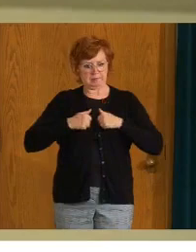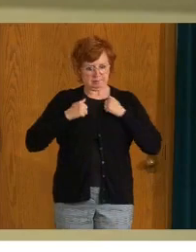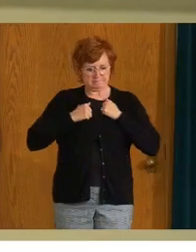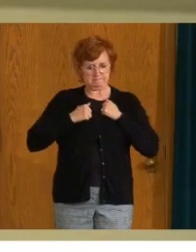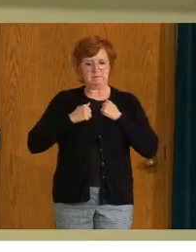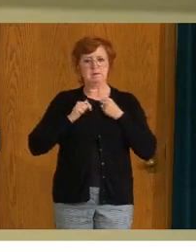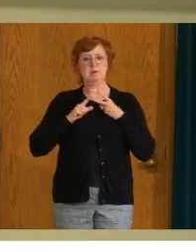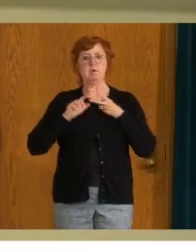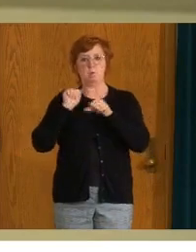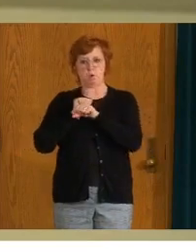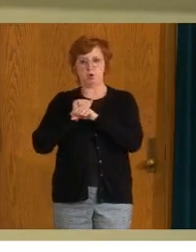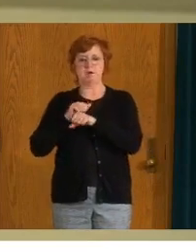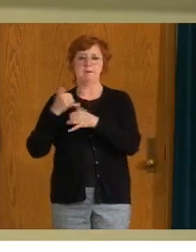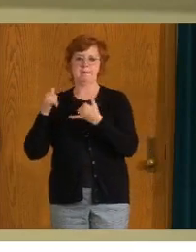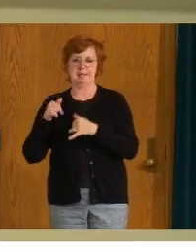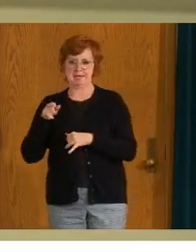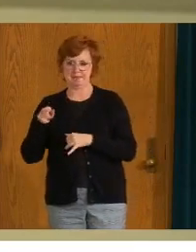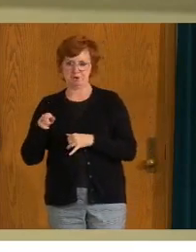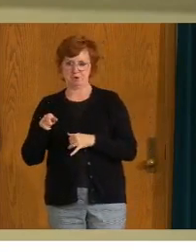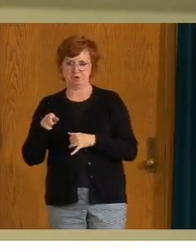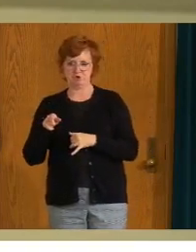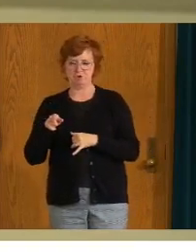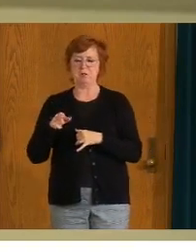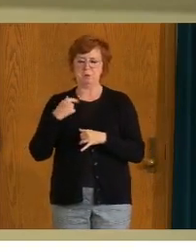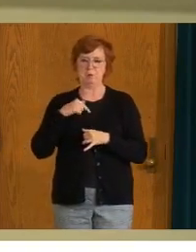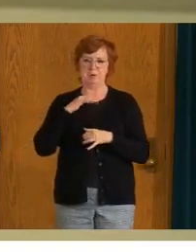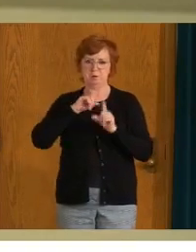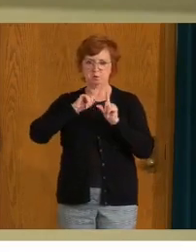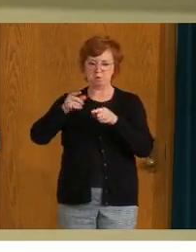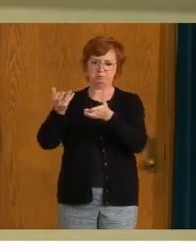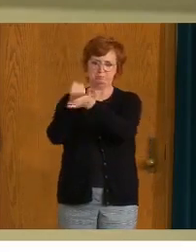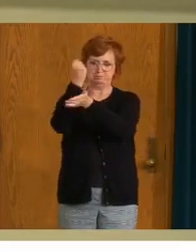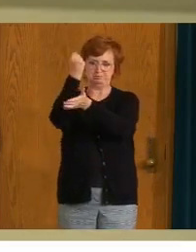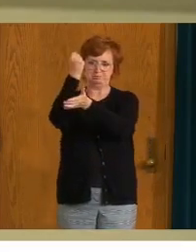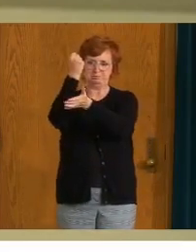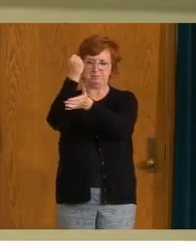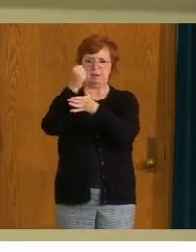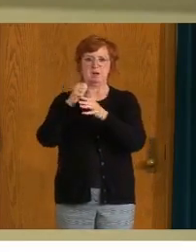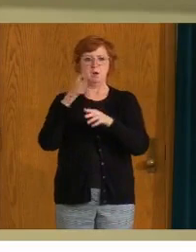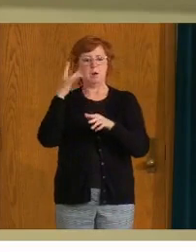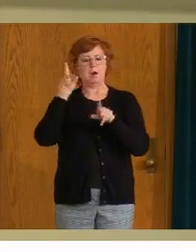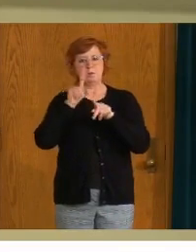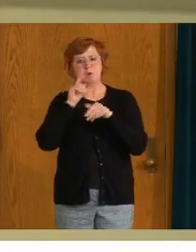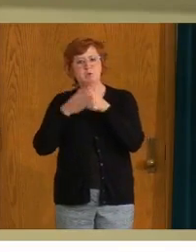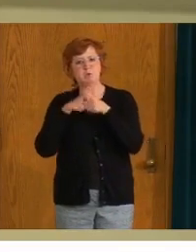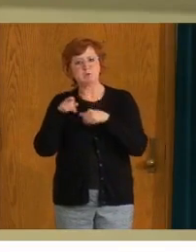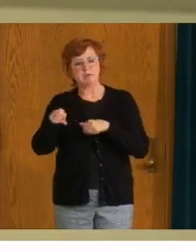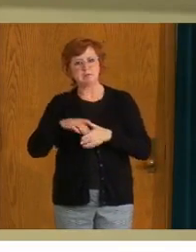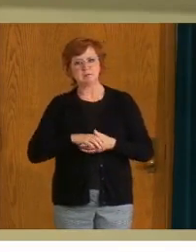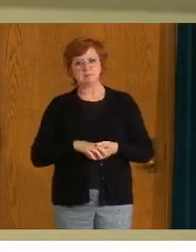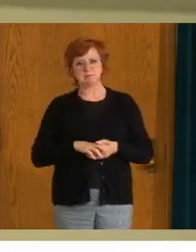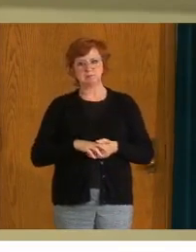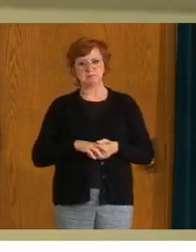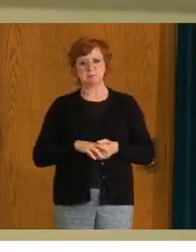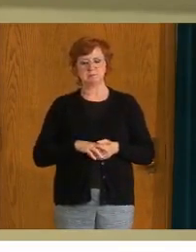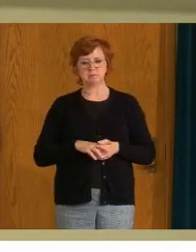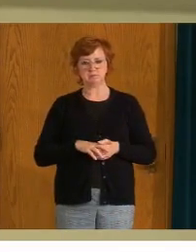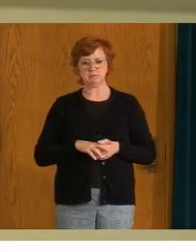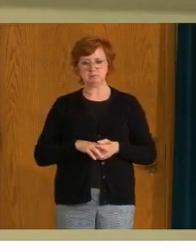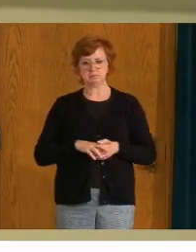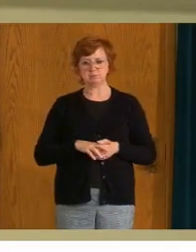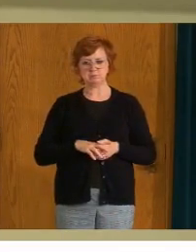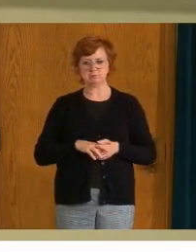groups that so far we haven't achieved those higher levels of first dose uptake. So that's some of the thinking that's gone into the plan